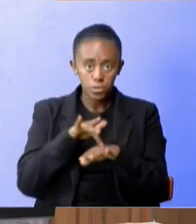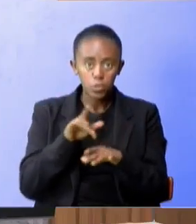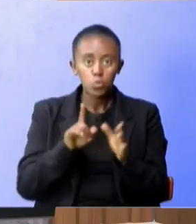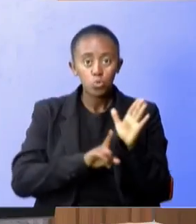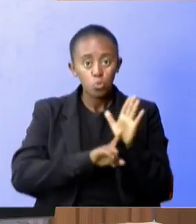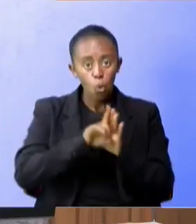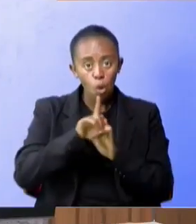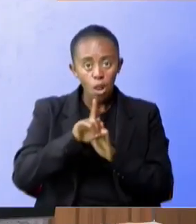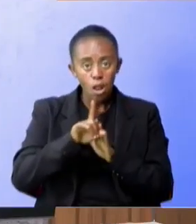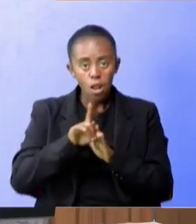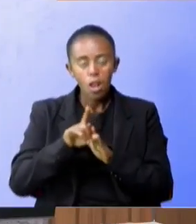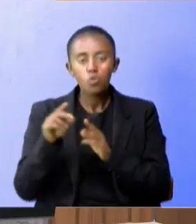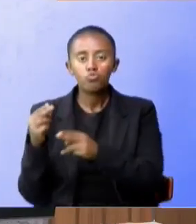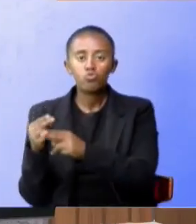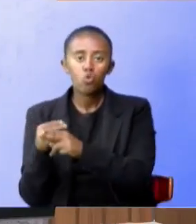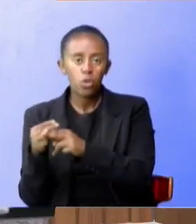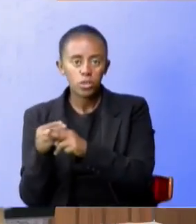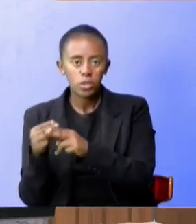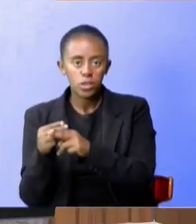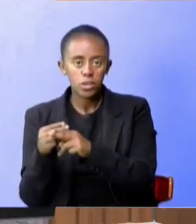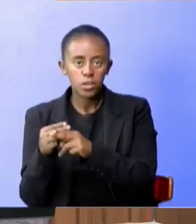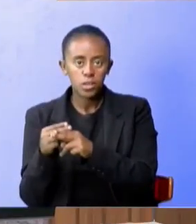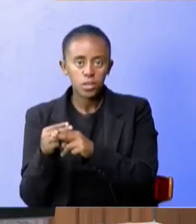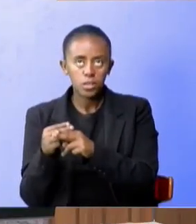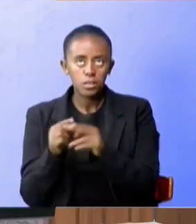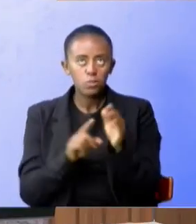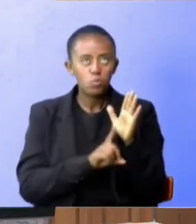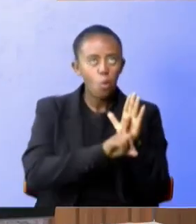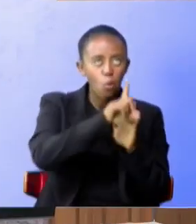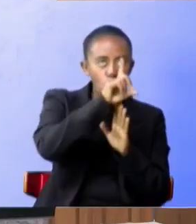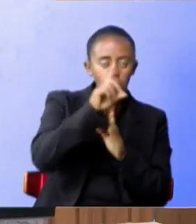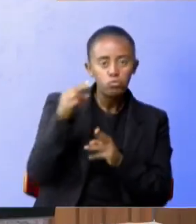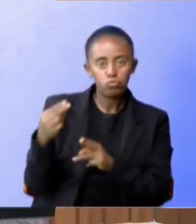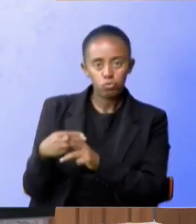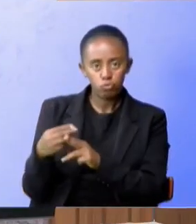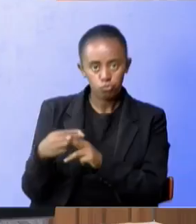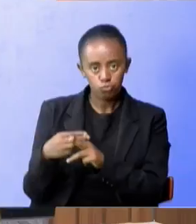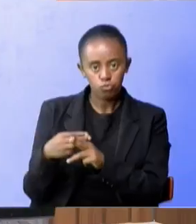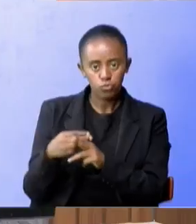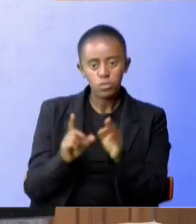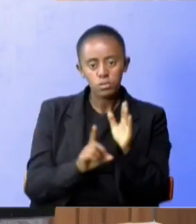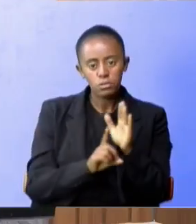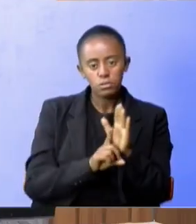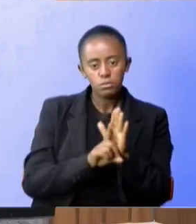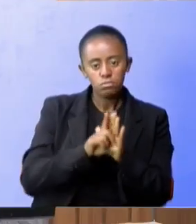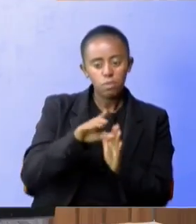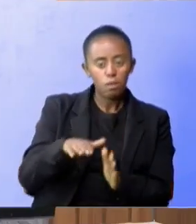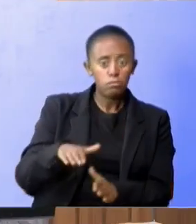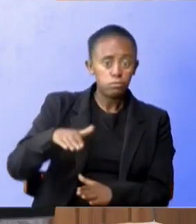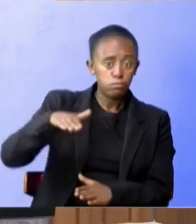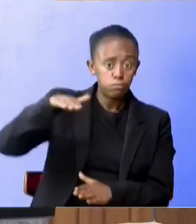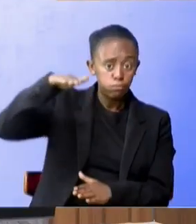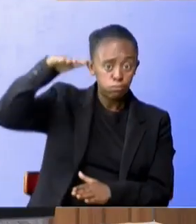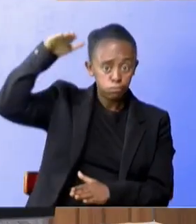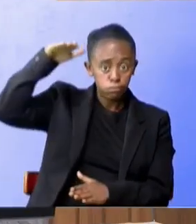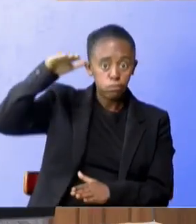and short. Okay, just like tall and short. If we say someone is tall and someone is short,